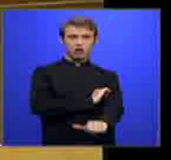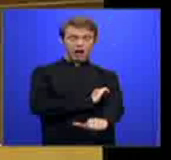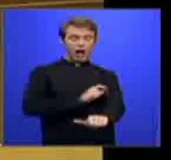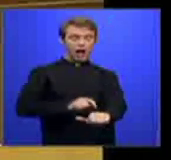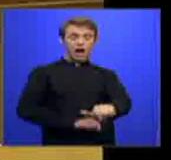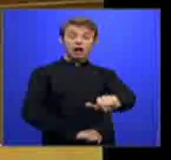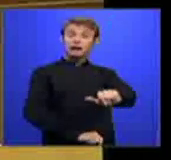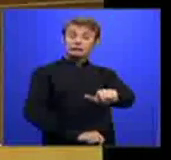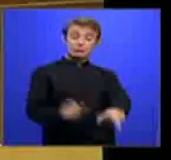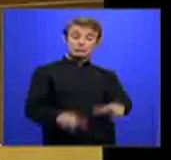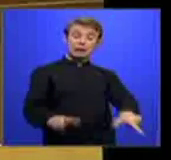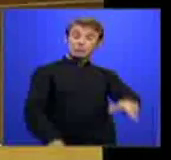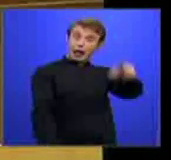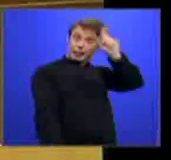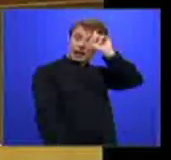the African majority,